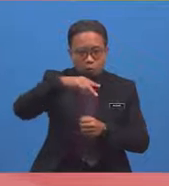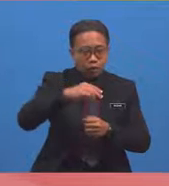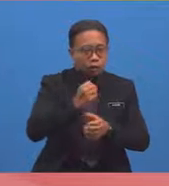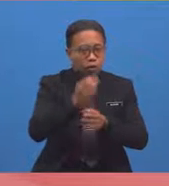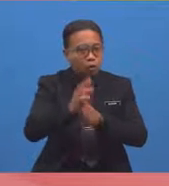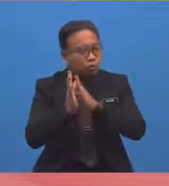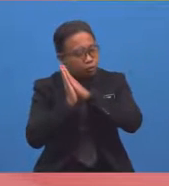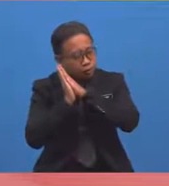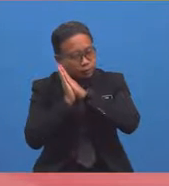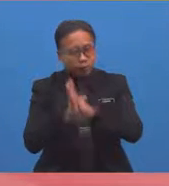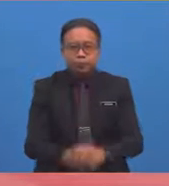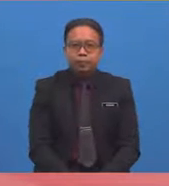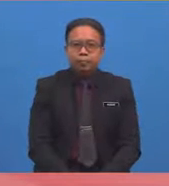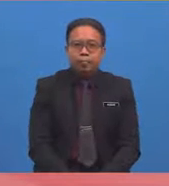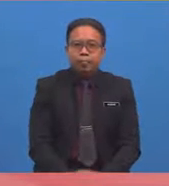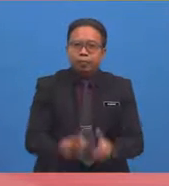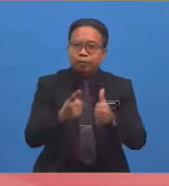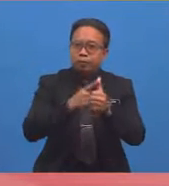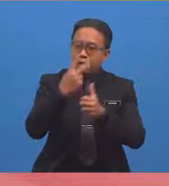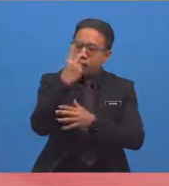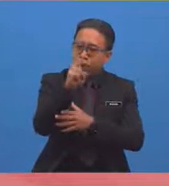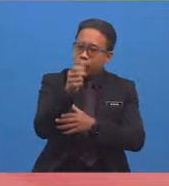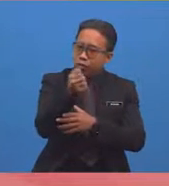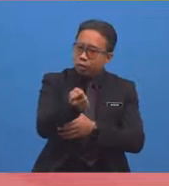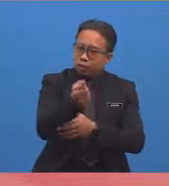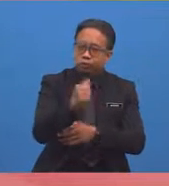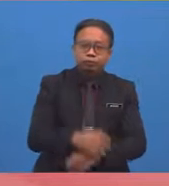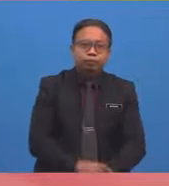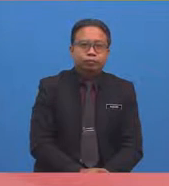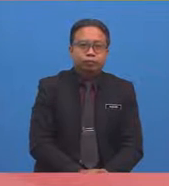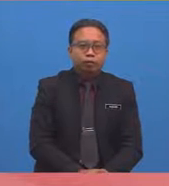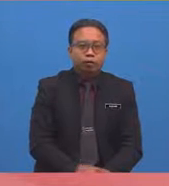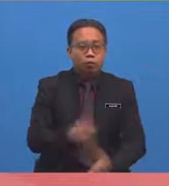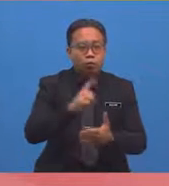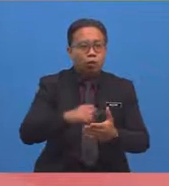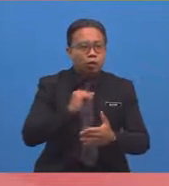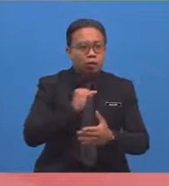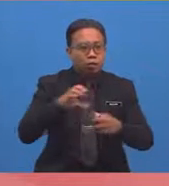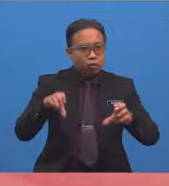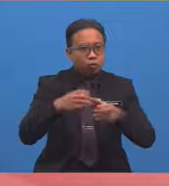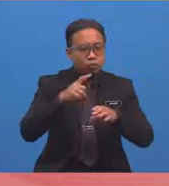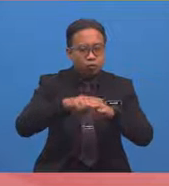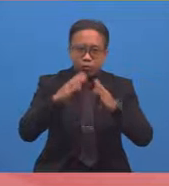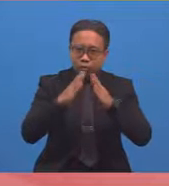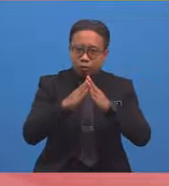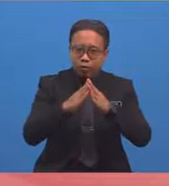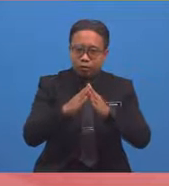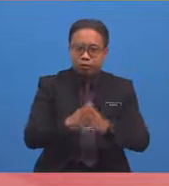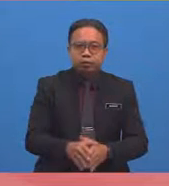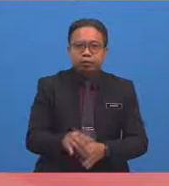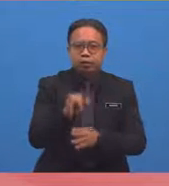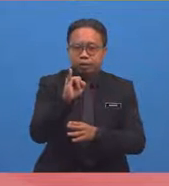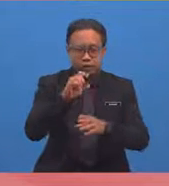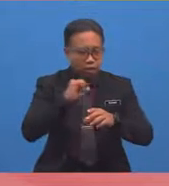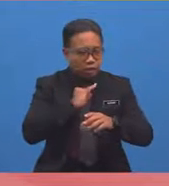sleeping. For instance, look at yourself right now. What are you doing at home? Are you sitting?